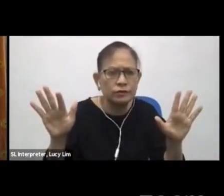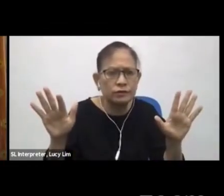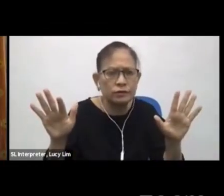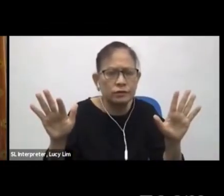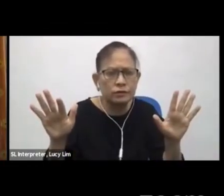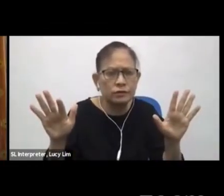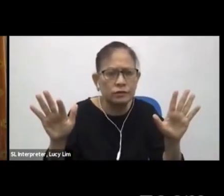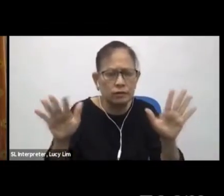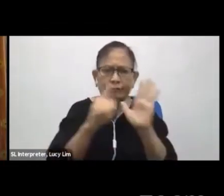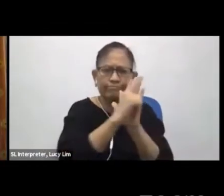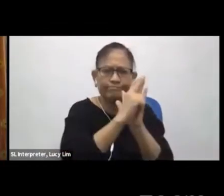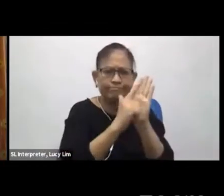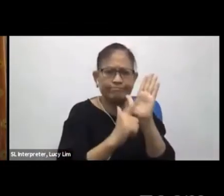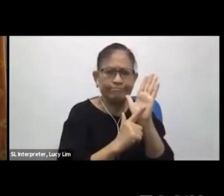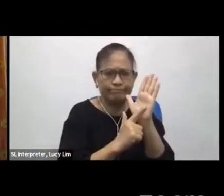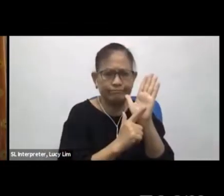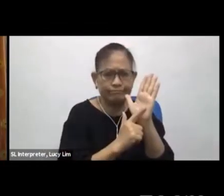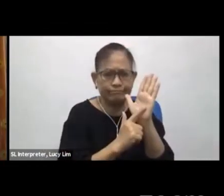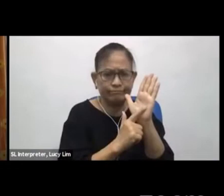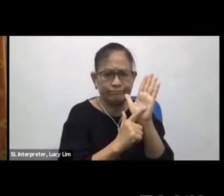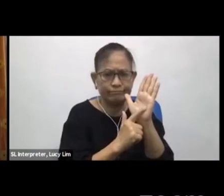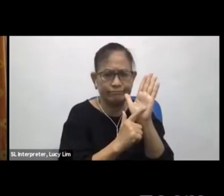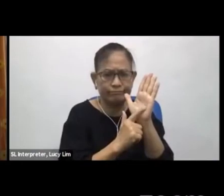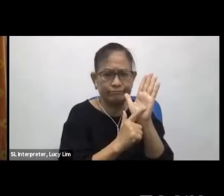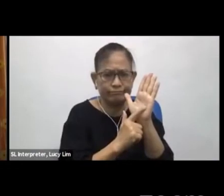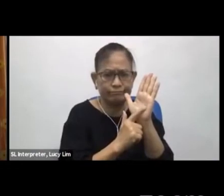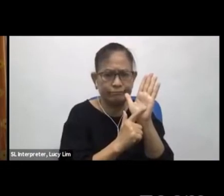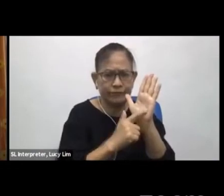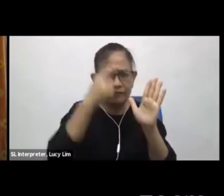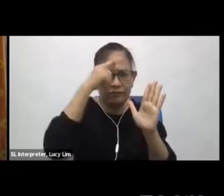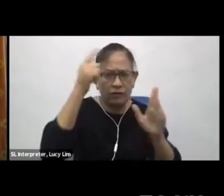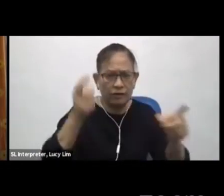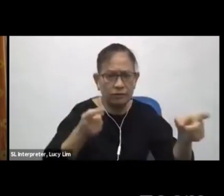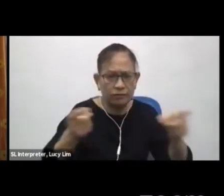a law for prevention and management of